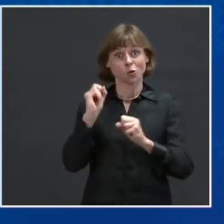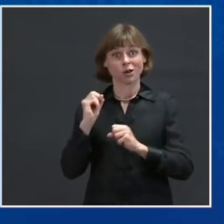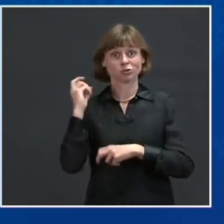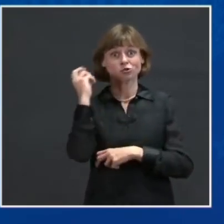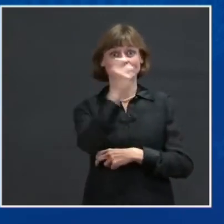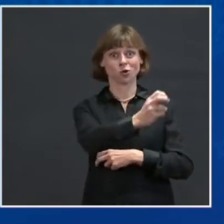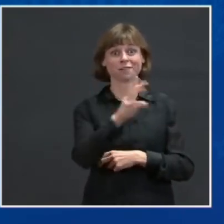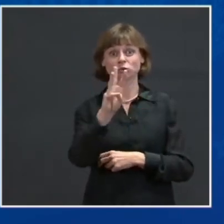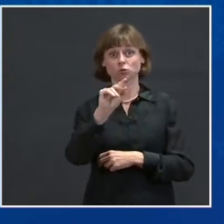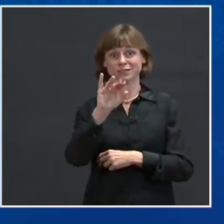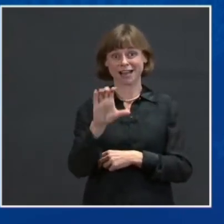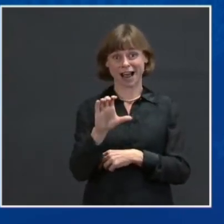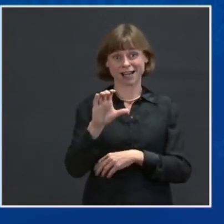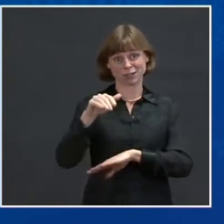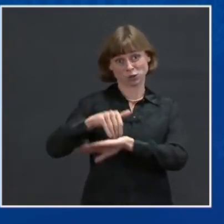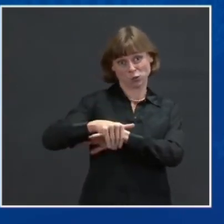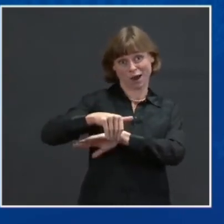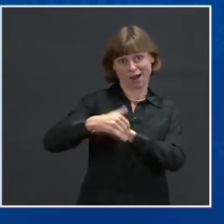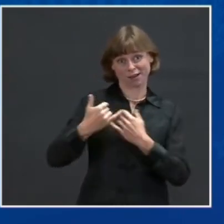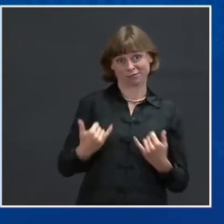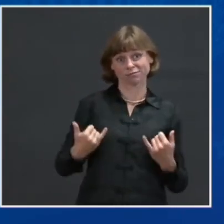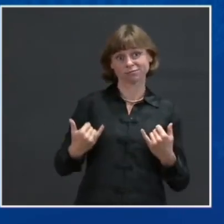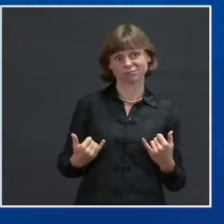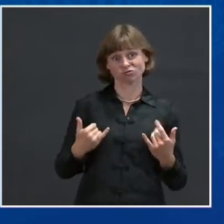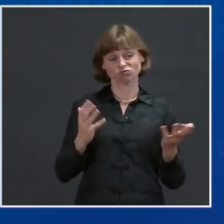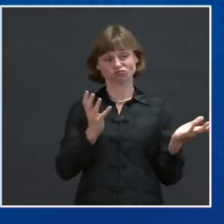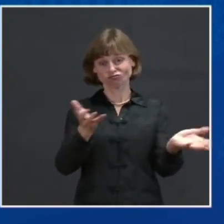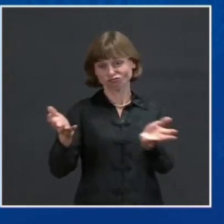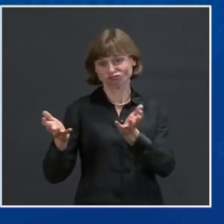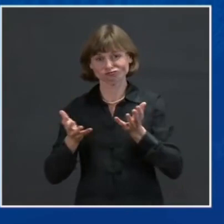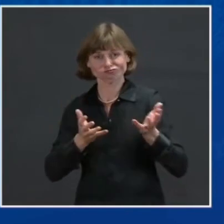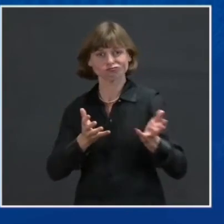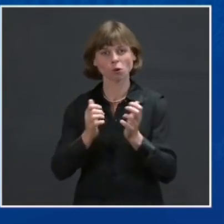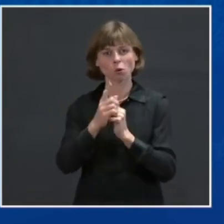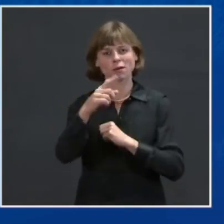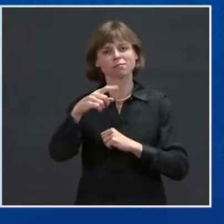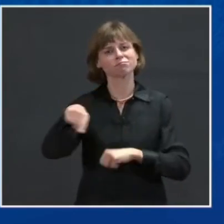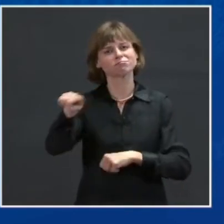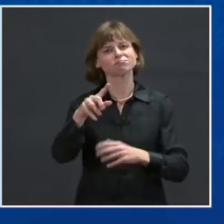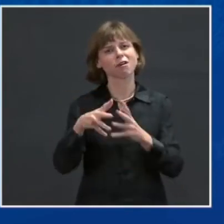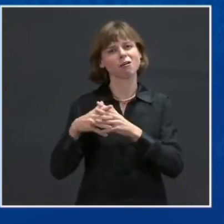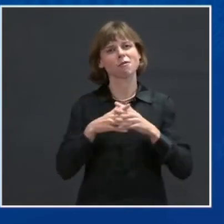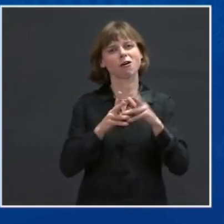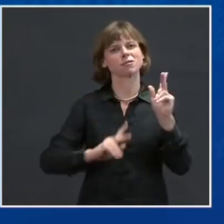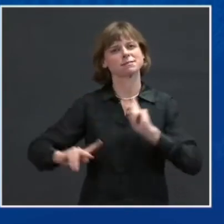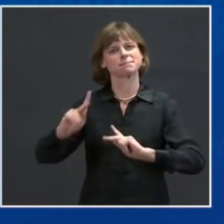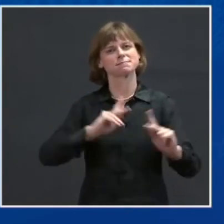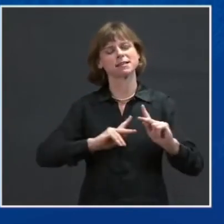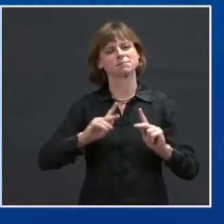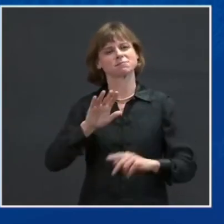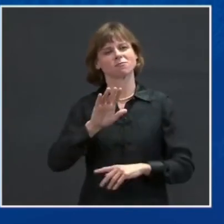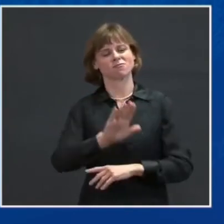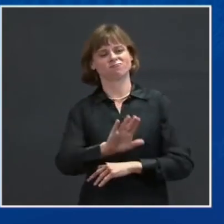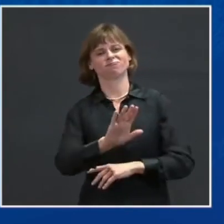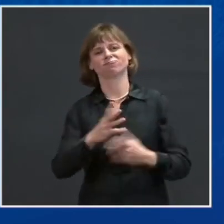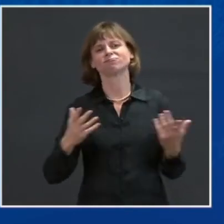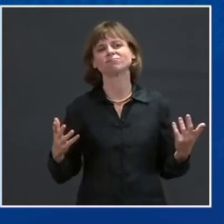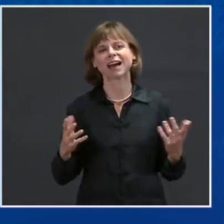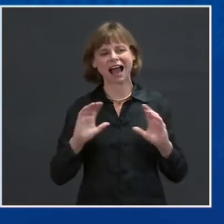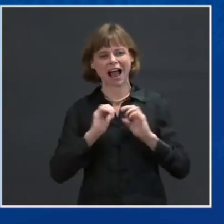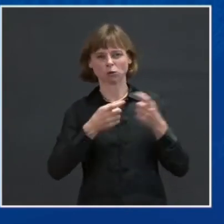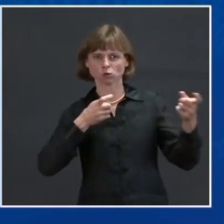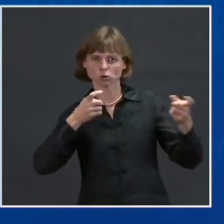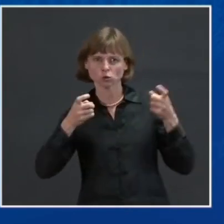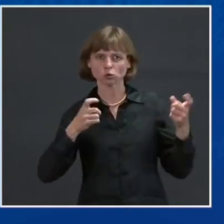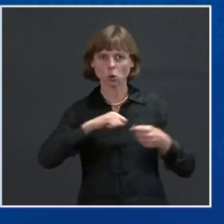Wisconsin later this evening, as you know, to have a conversation, engage with the American people about his plans to get the pandemic under control, to